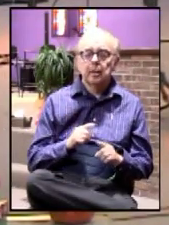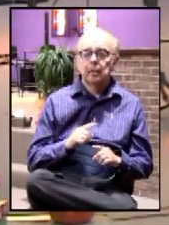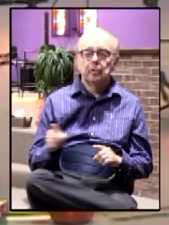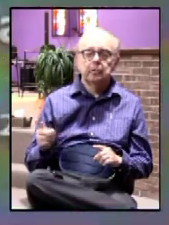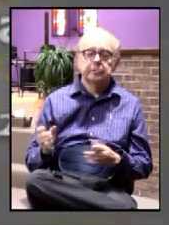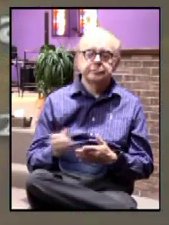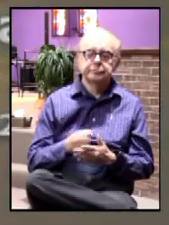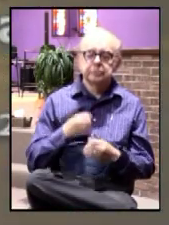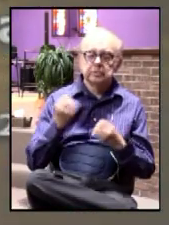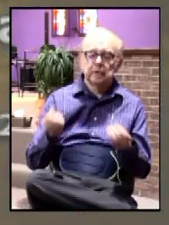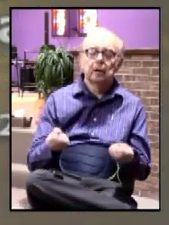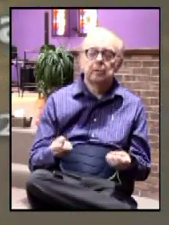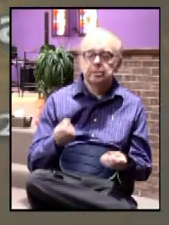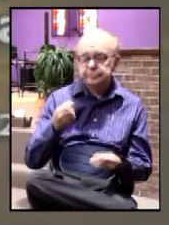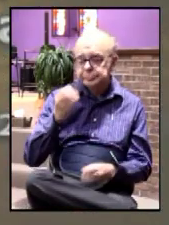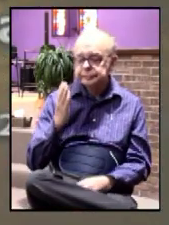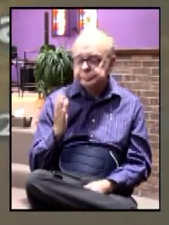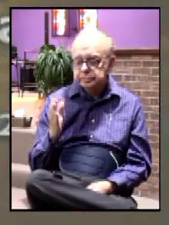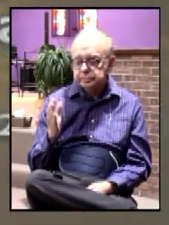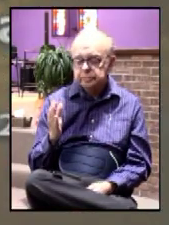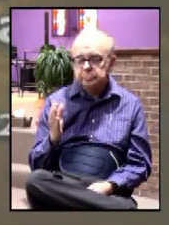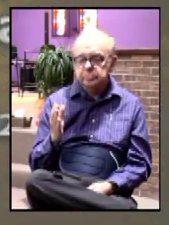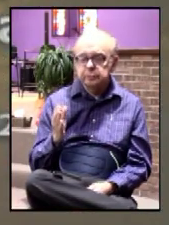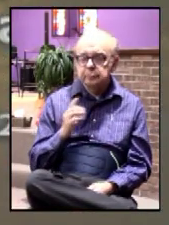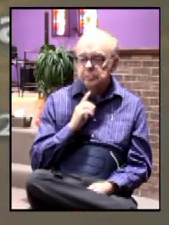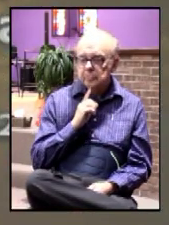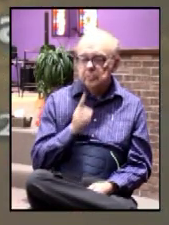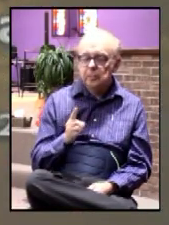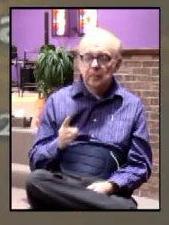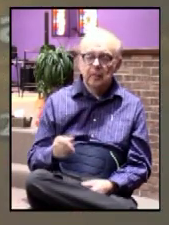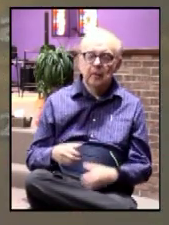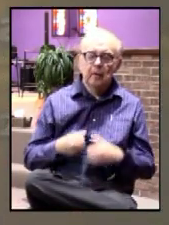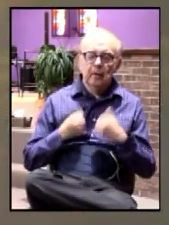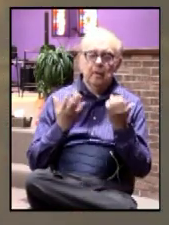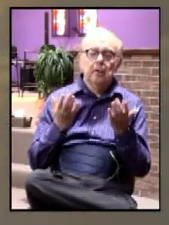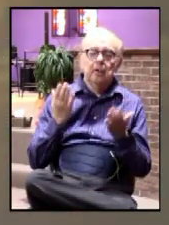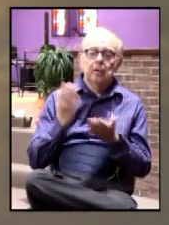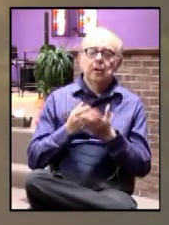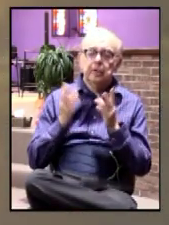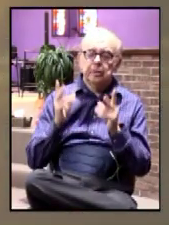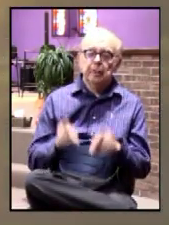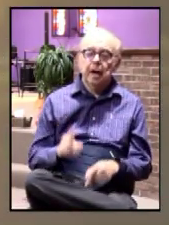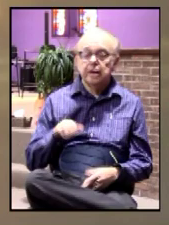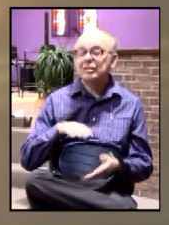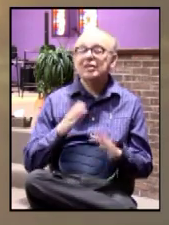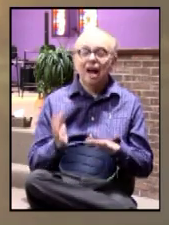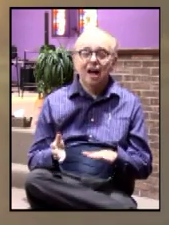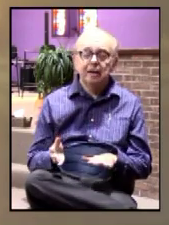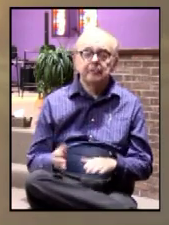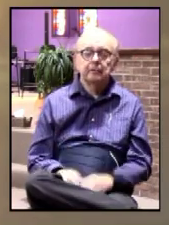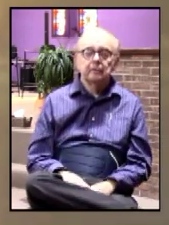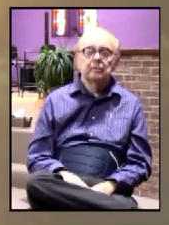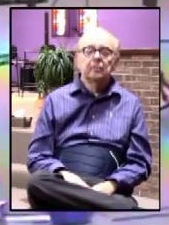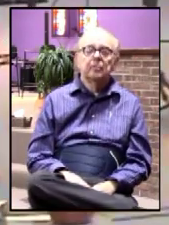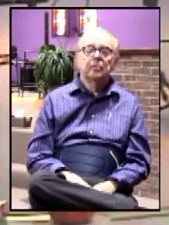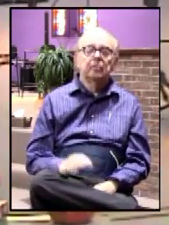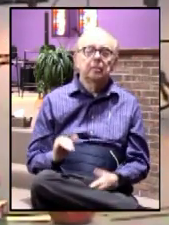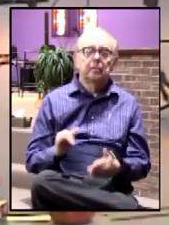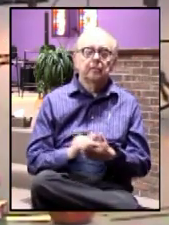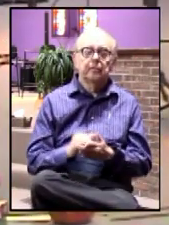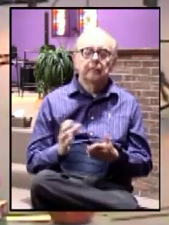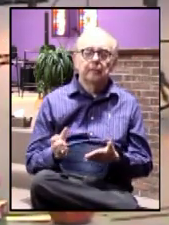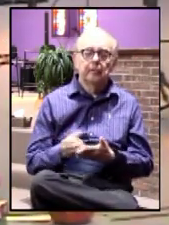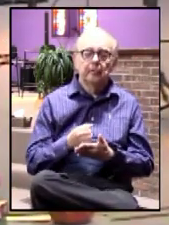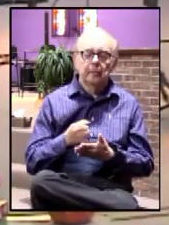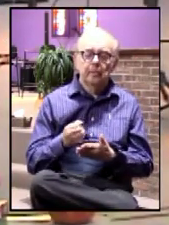When they offered up their offerings to God, it was a sacrifice. Somebody had to die. And